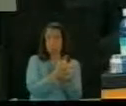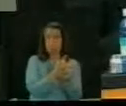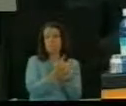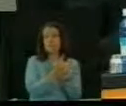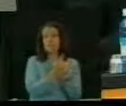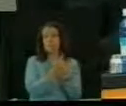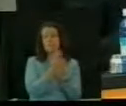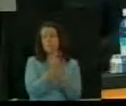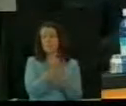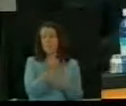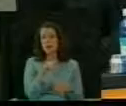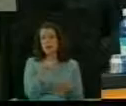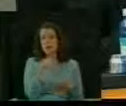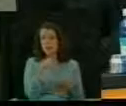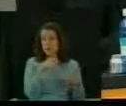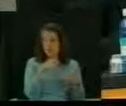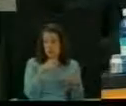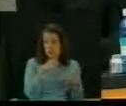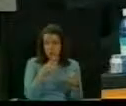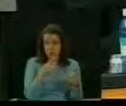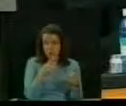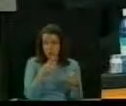Do we have a motion to approve?